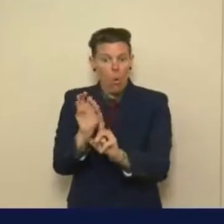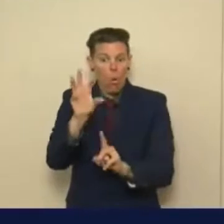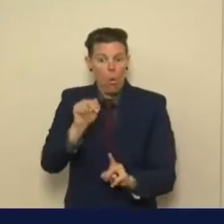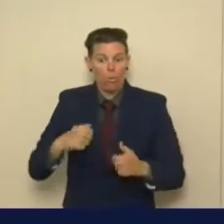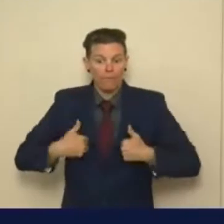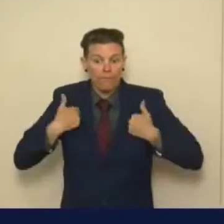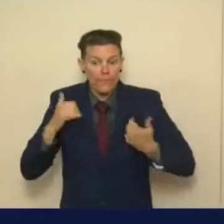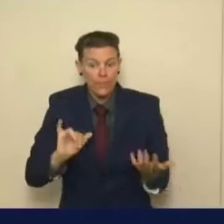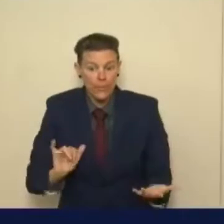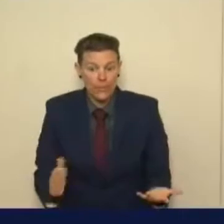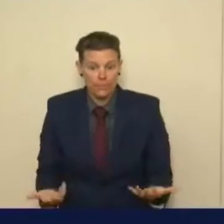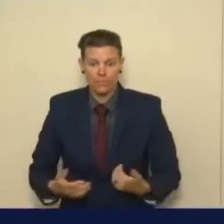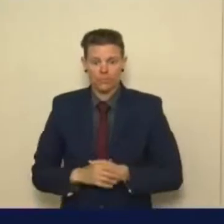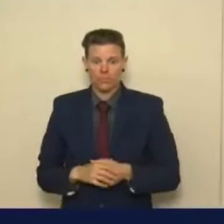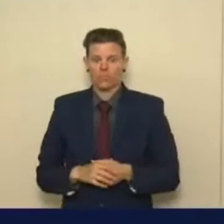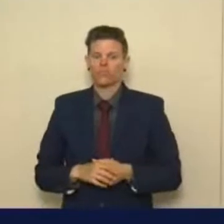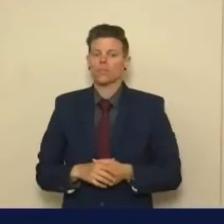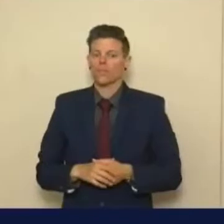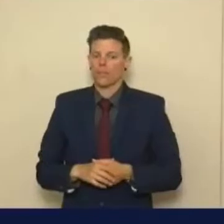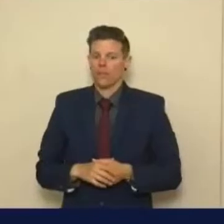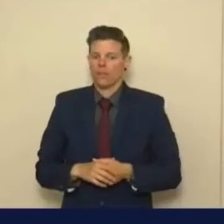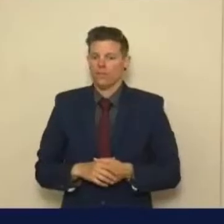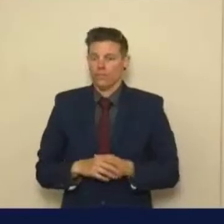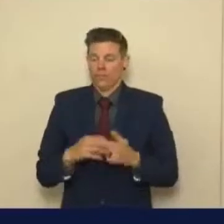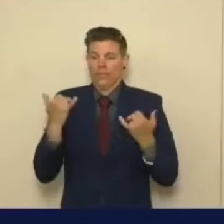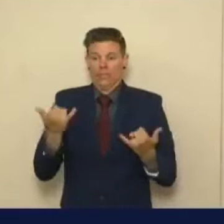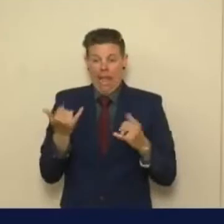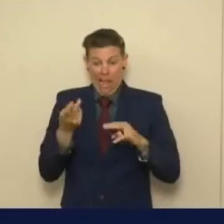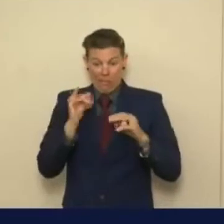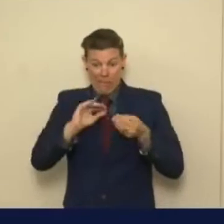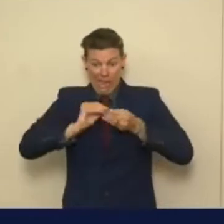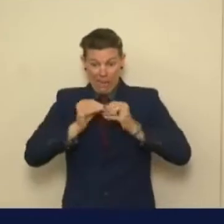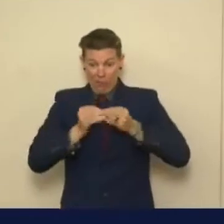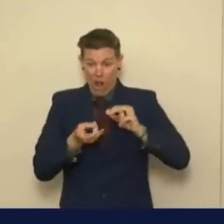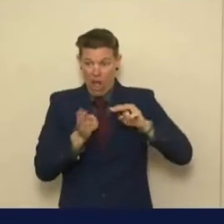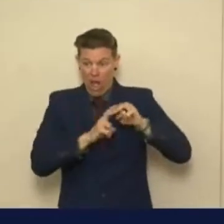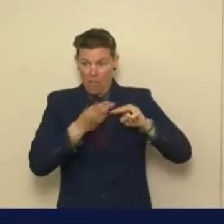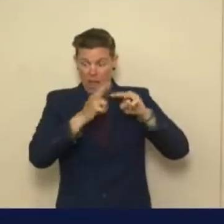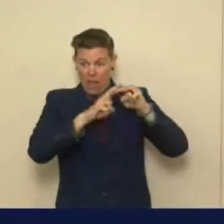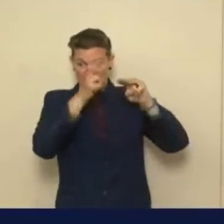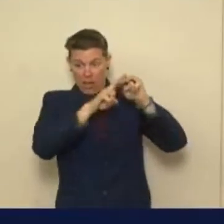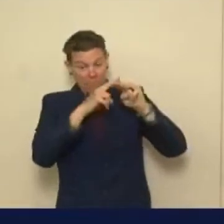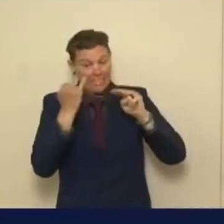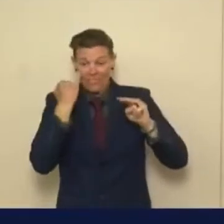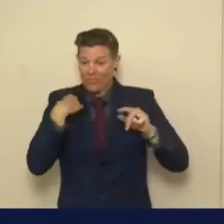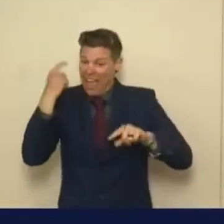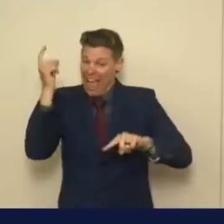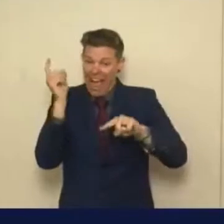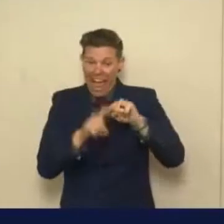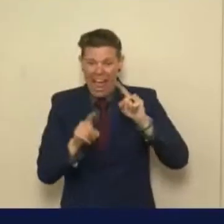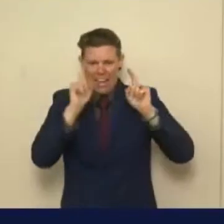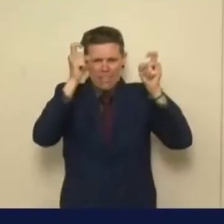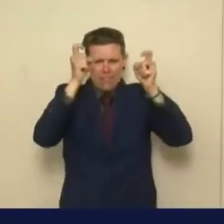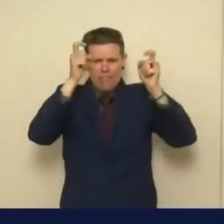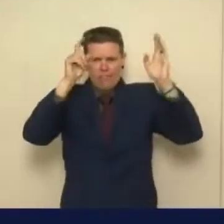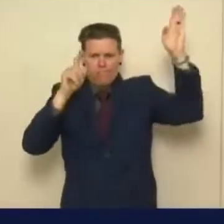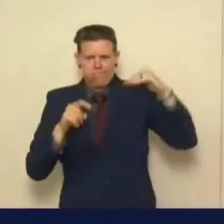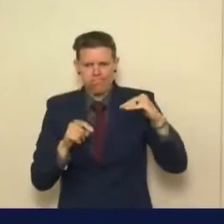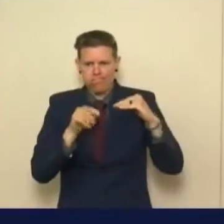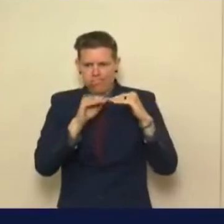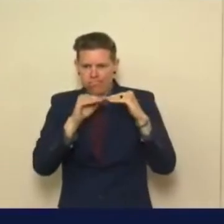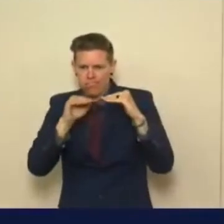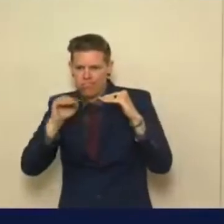if we don't flatten the curve, we got 5 weeks, and we expect, given that we're seeing